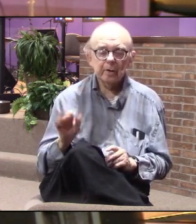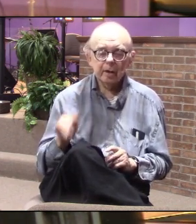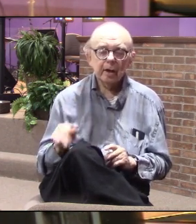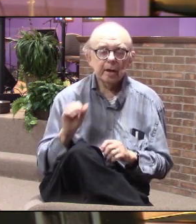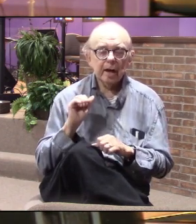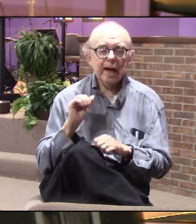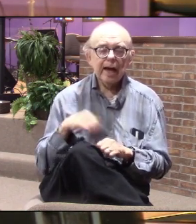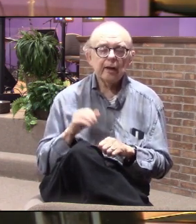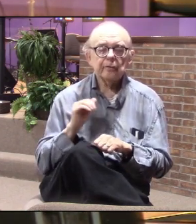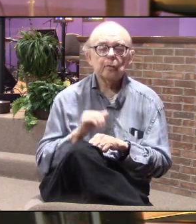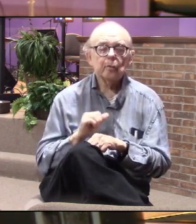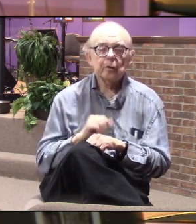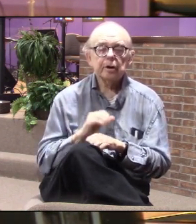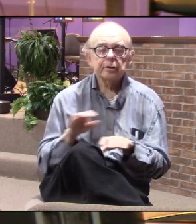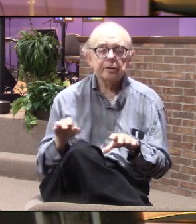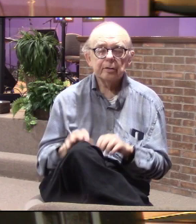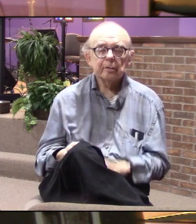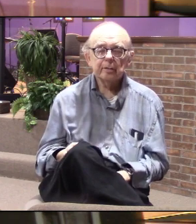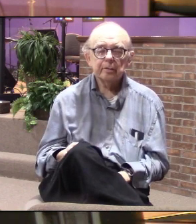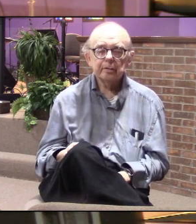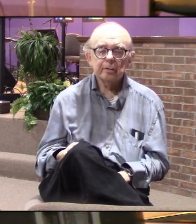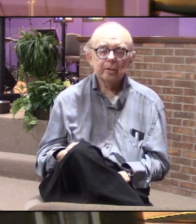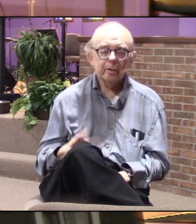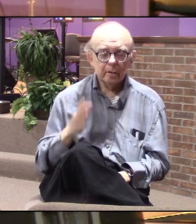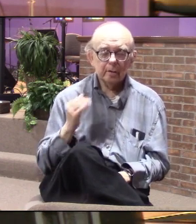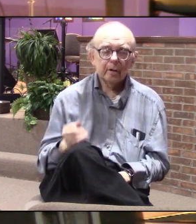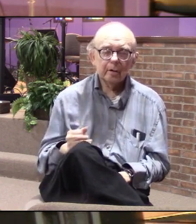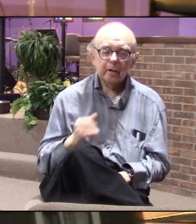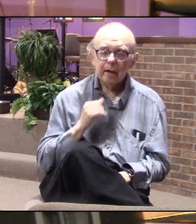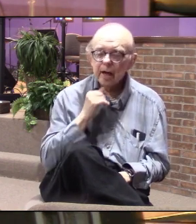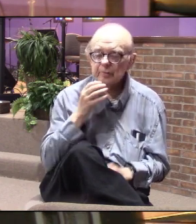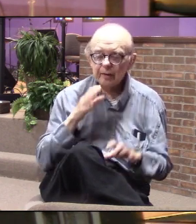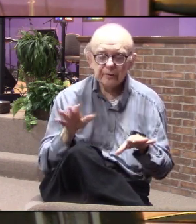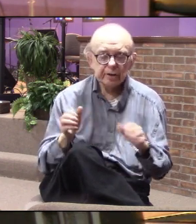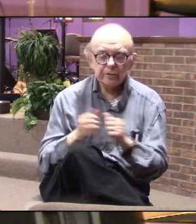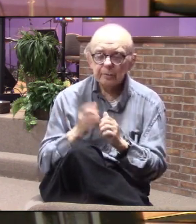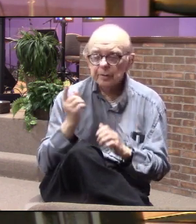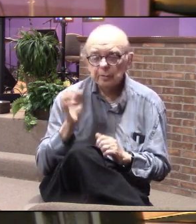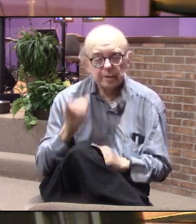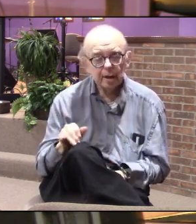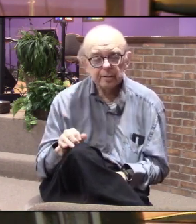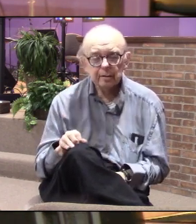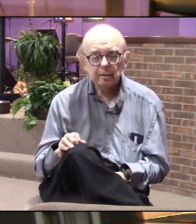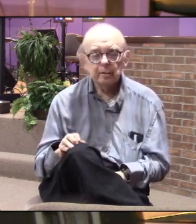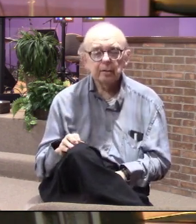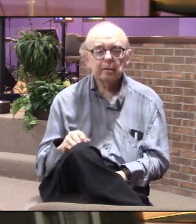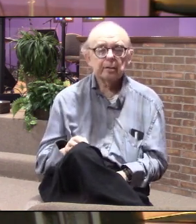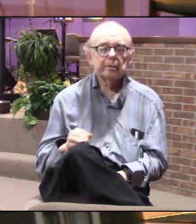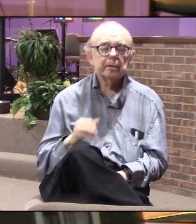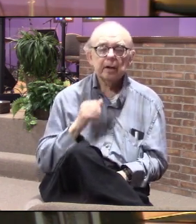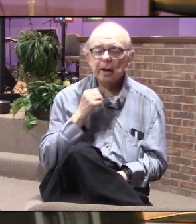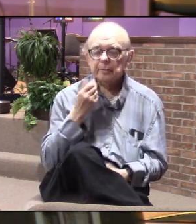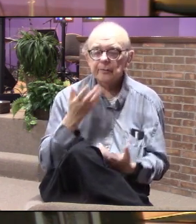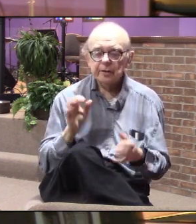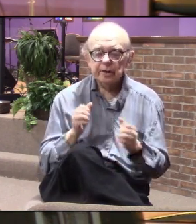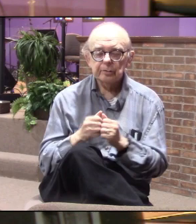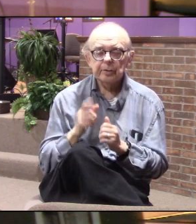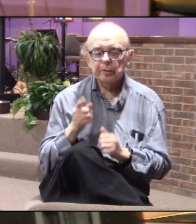still got work to do. Because I'm not done with you yet. I'm not finished with you